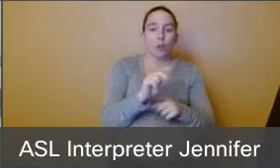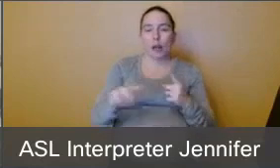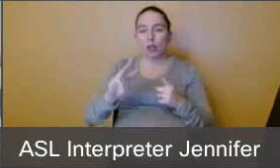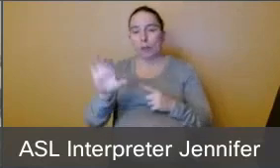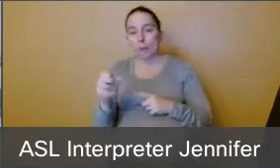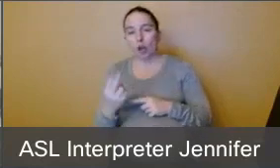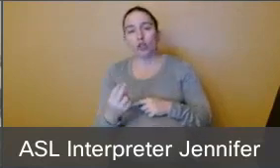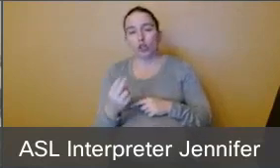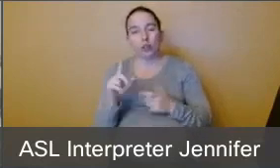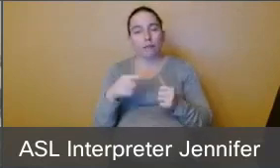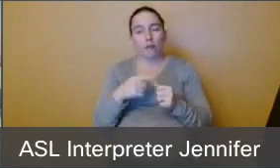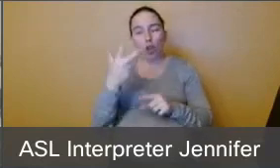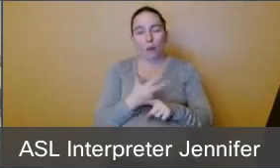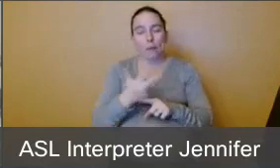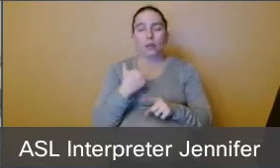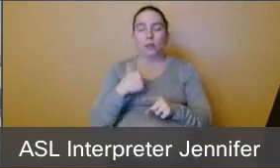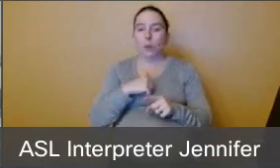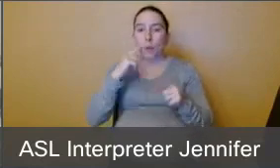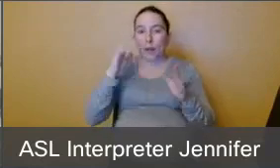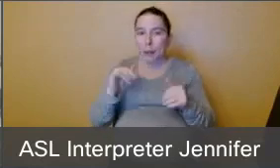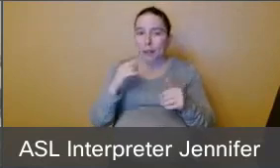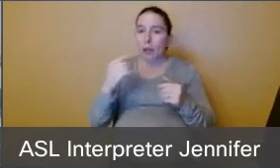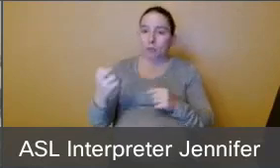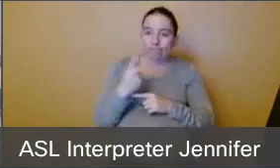the incentive payment surveys are returned,